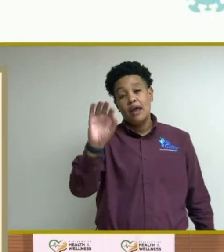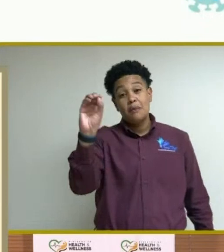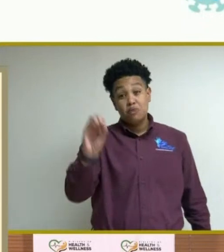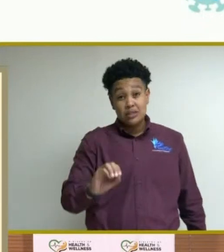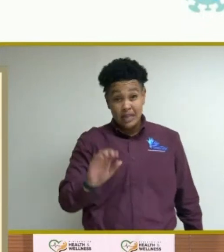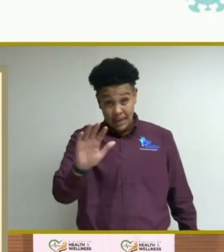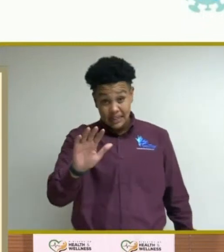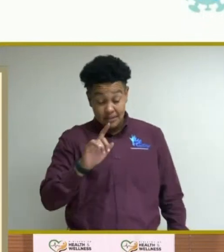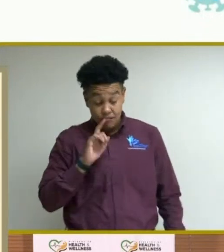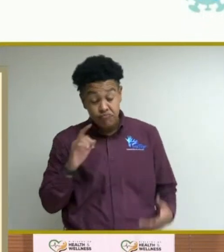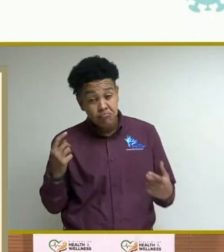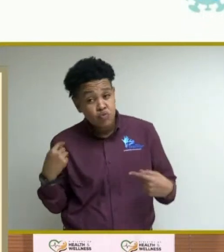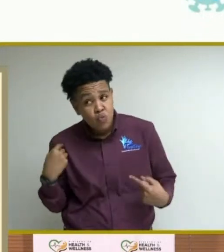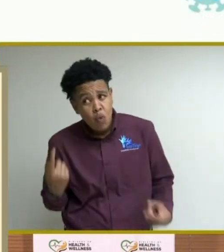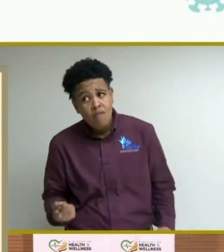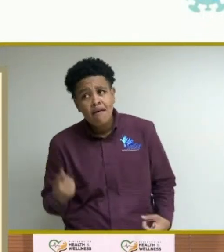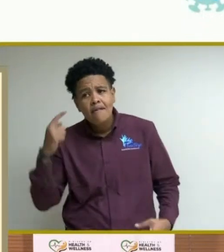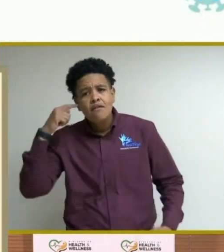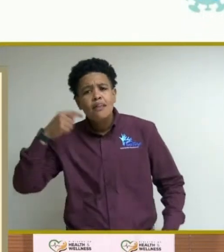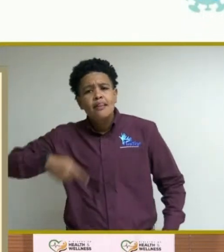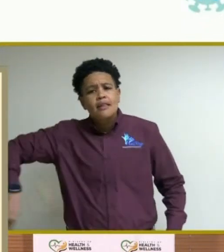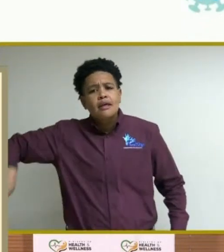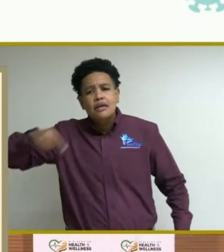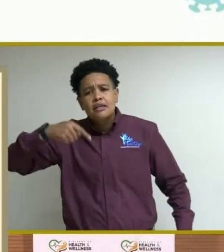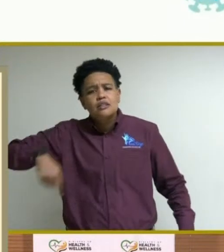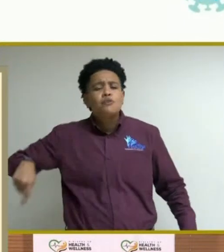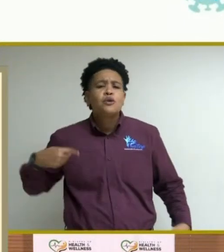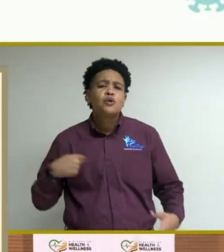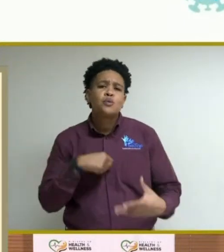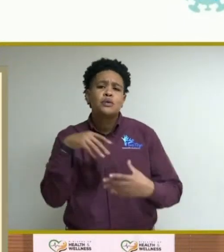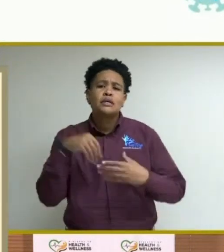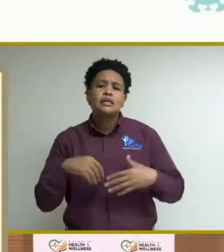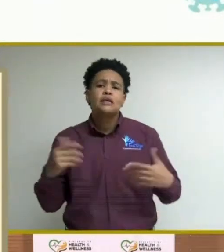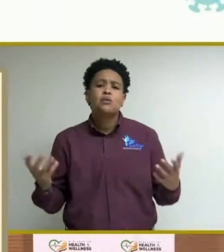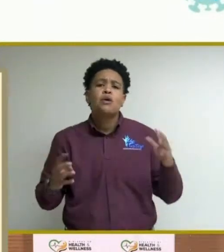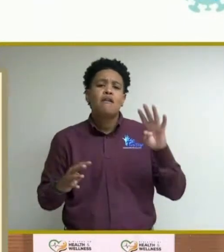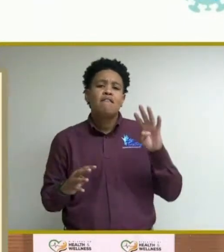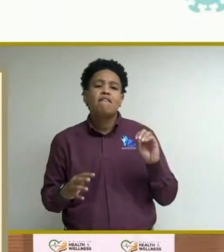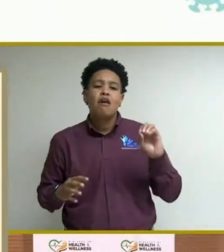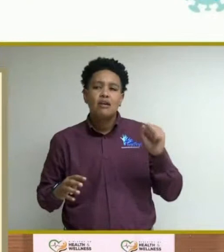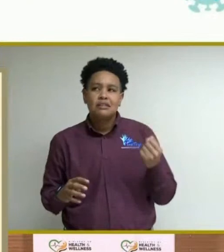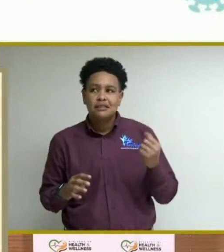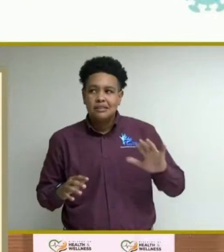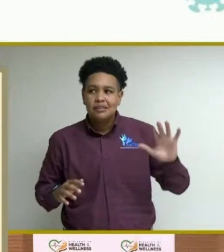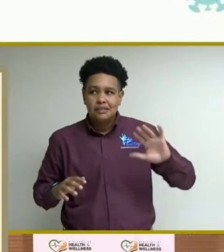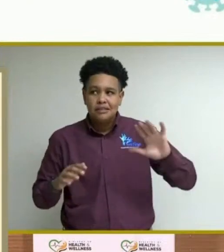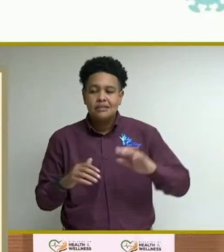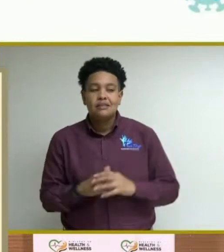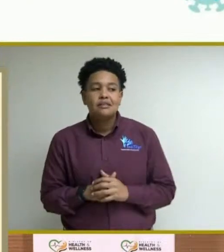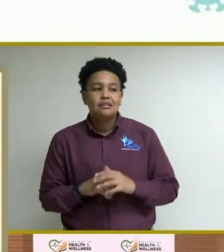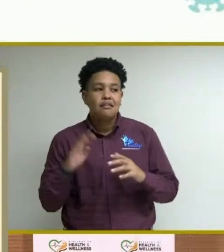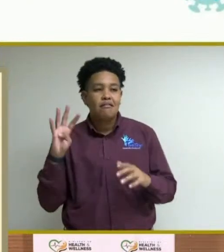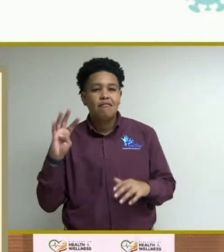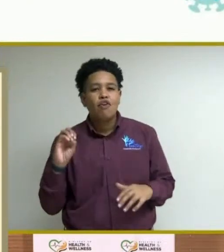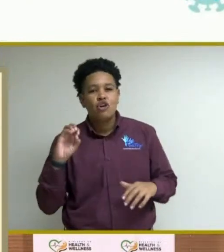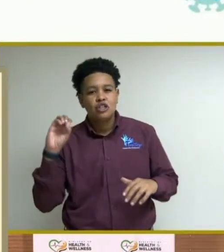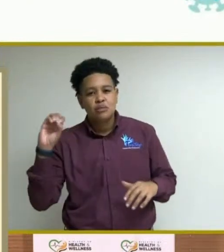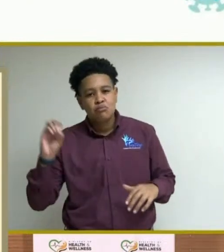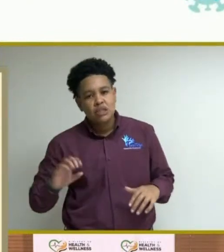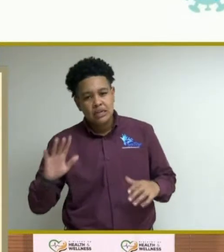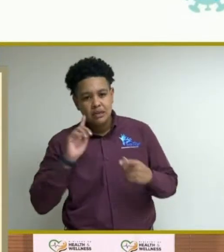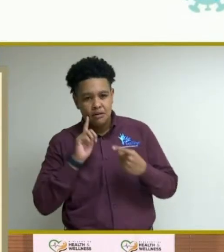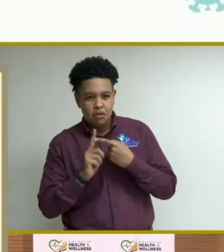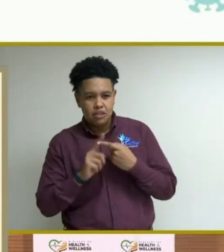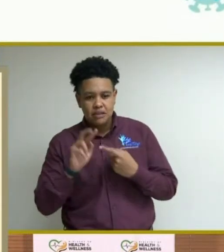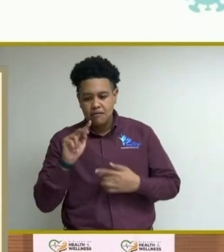38.9%, and so far for this week we are in the 40s. It's like 40%